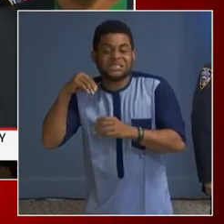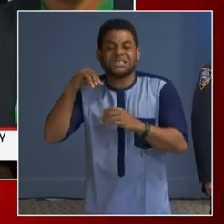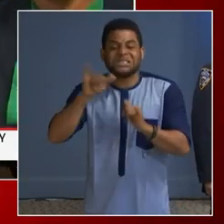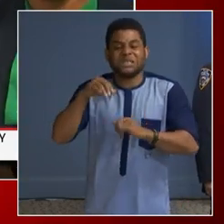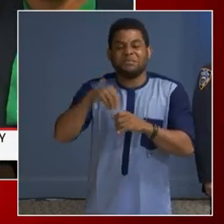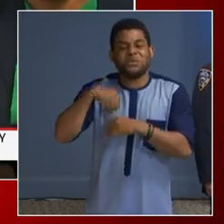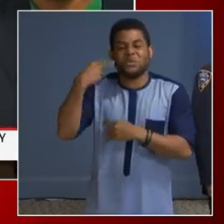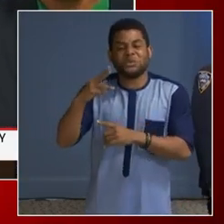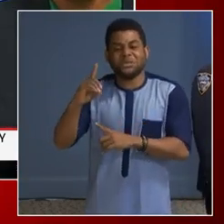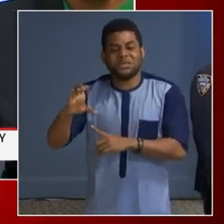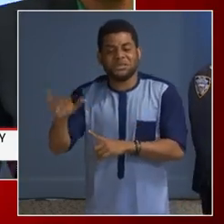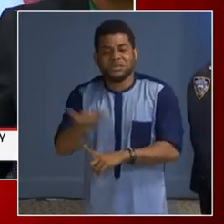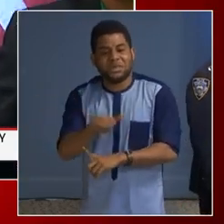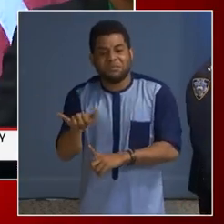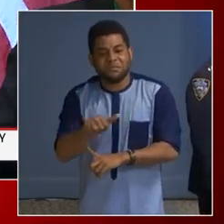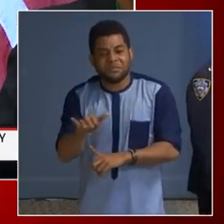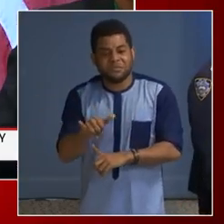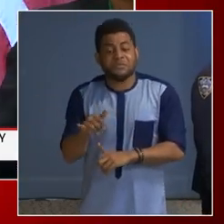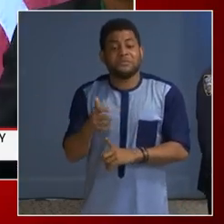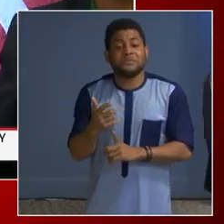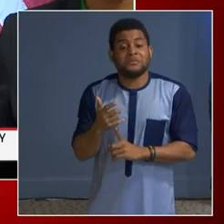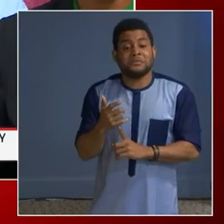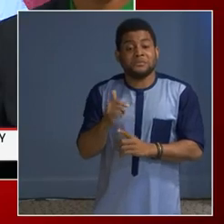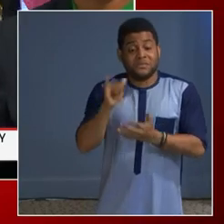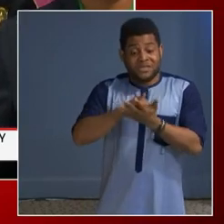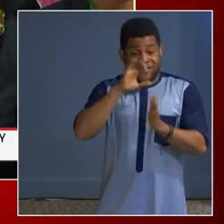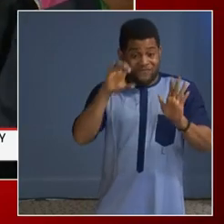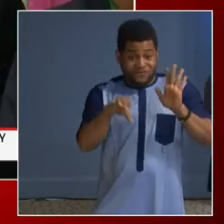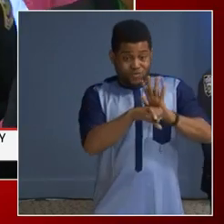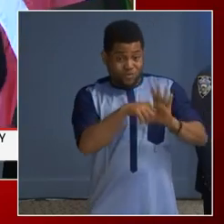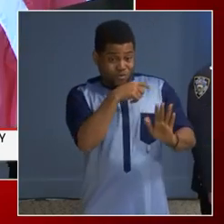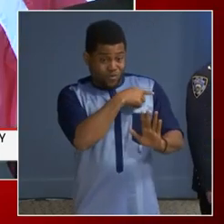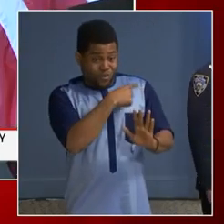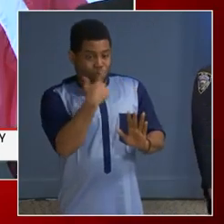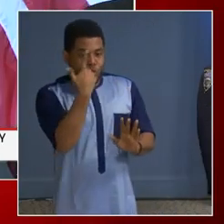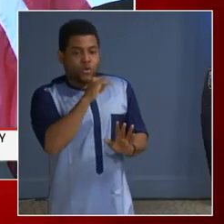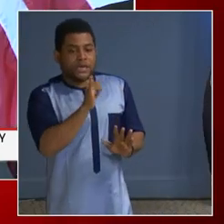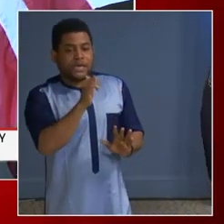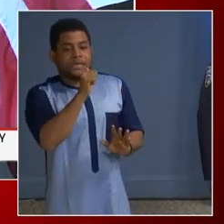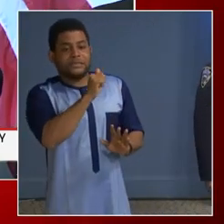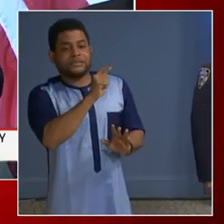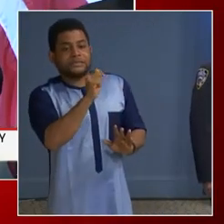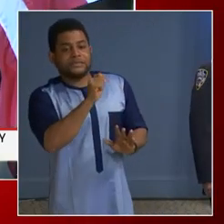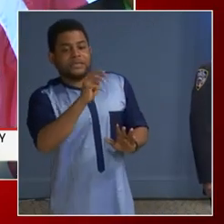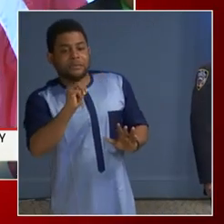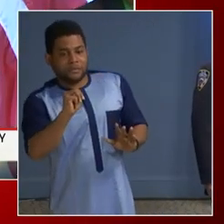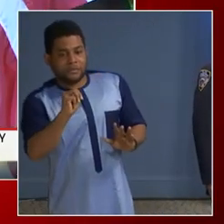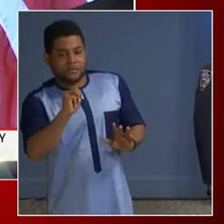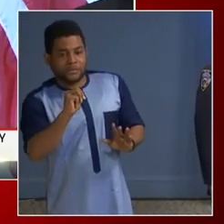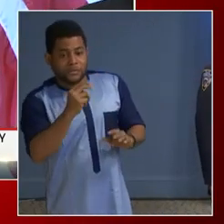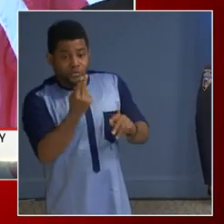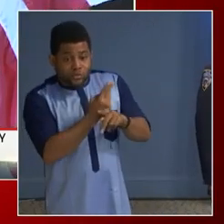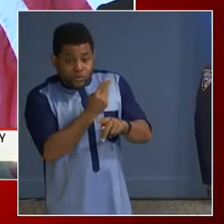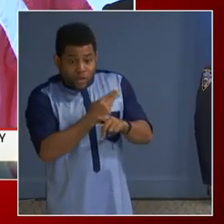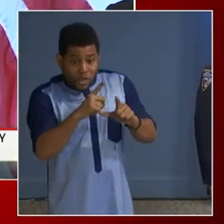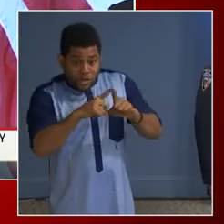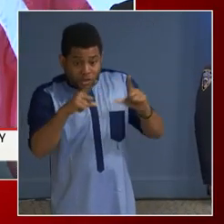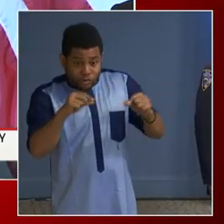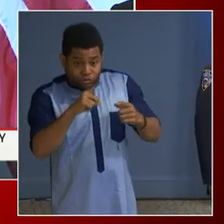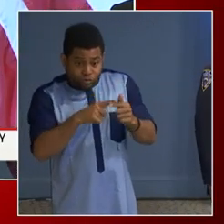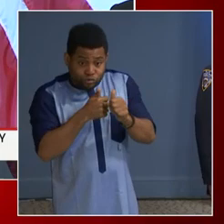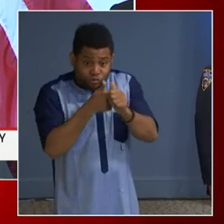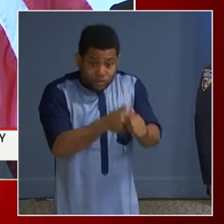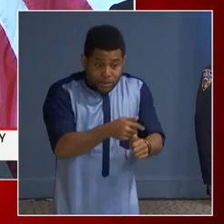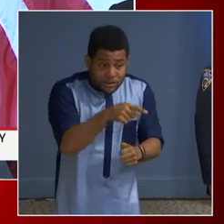That photo there in the middle, it appears to be an ATM photo. Are you using an ATM card to potentially track him? And is there any